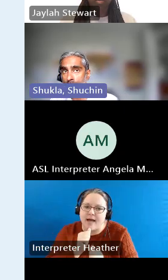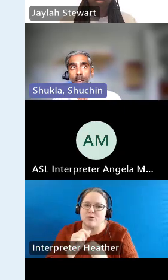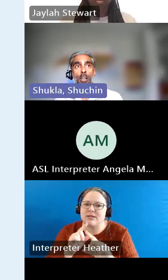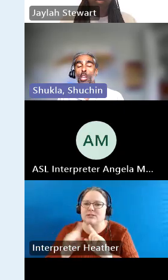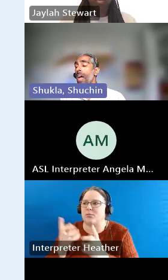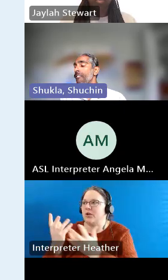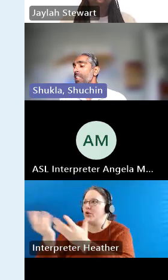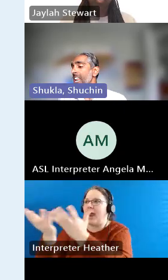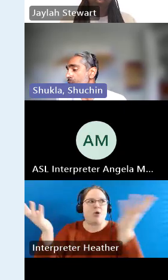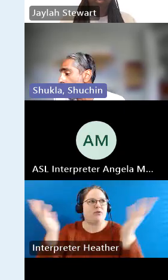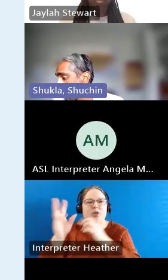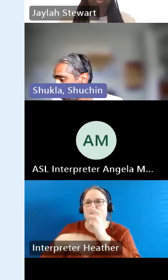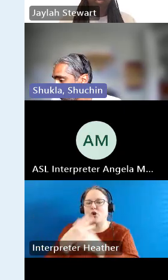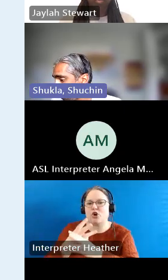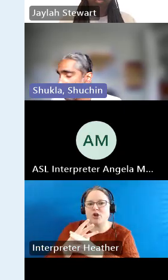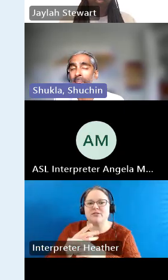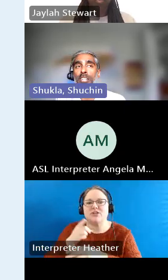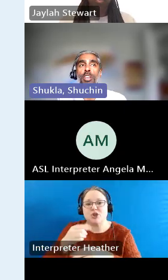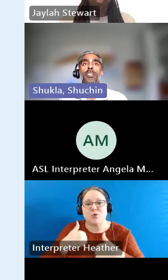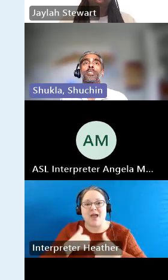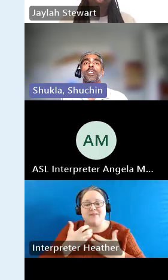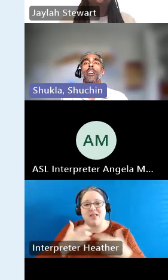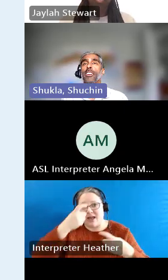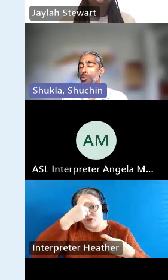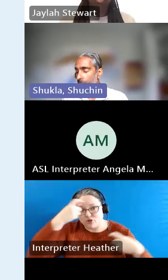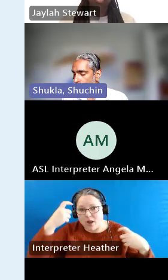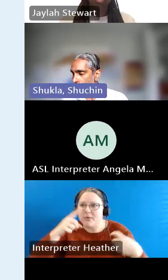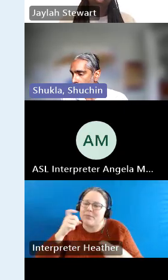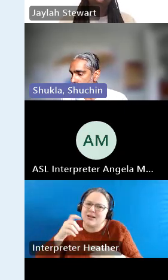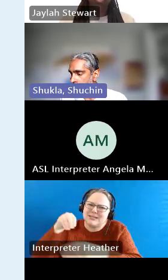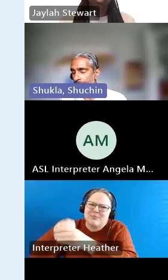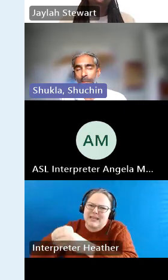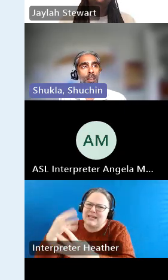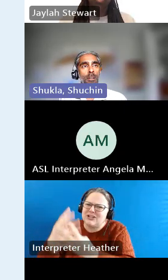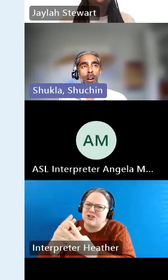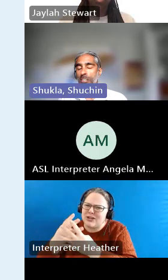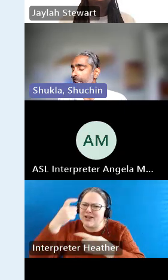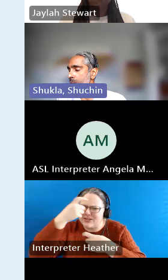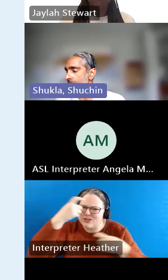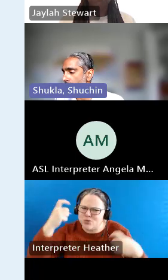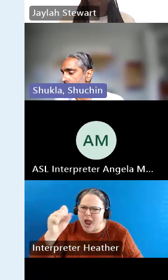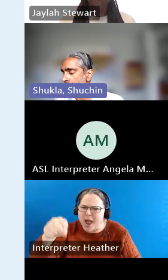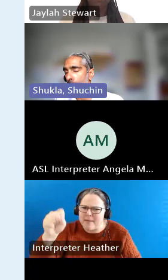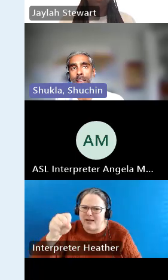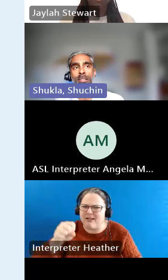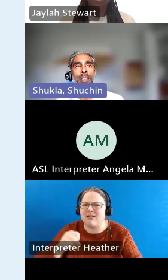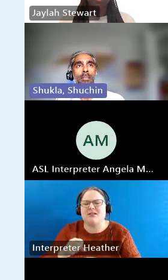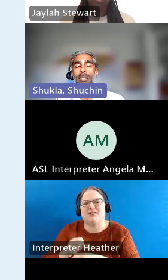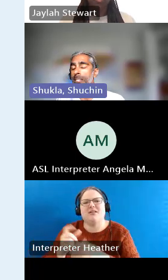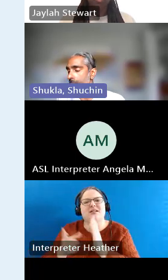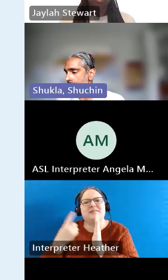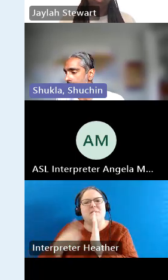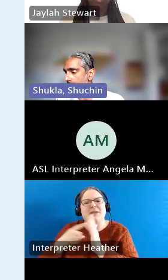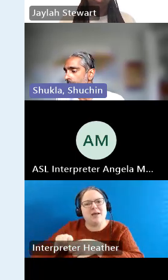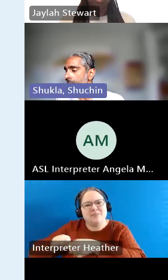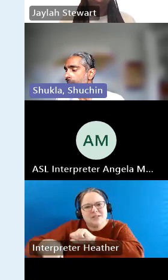out in the world. You have a lot of trauma because being in jail is extremely traumatizing. Sexual assault alone